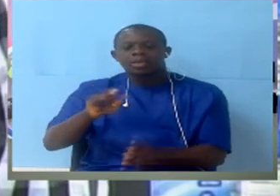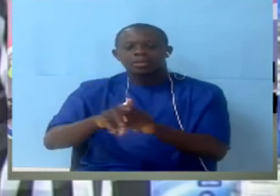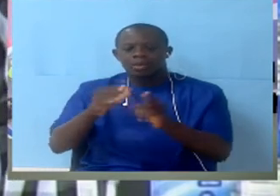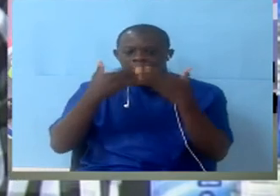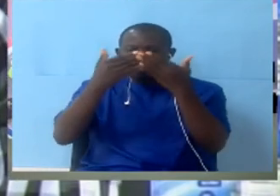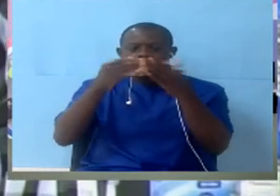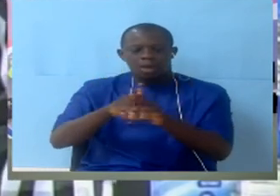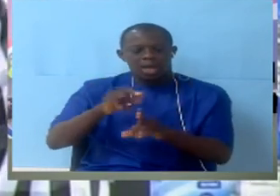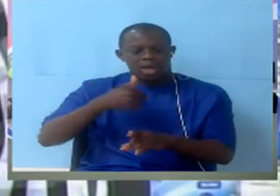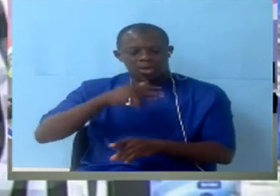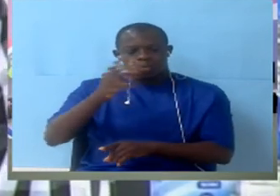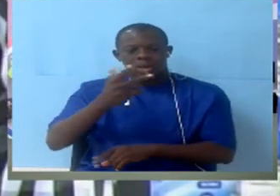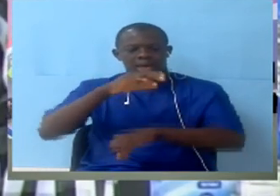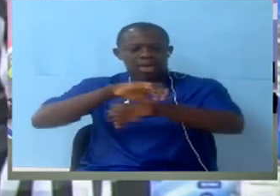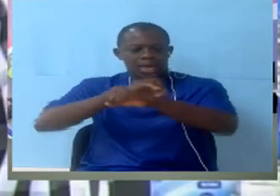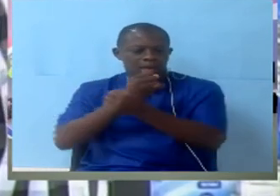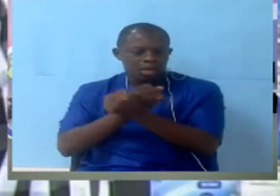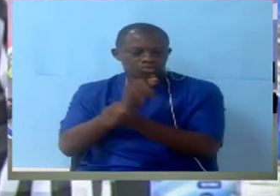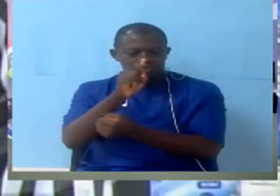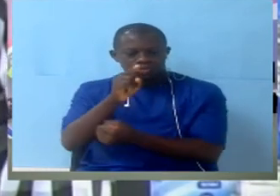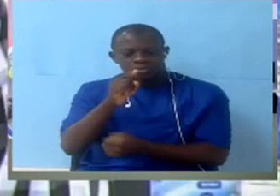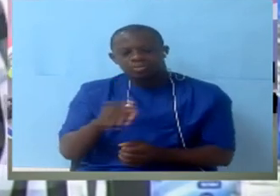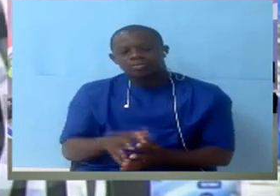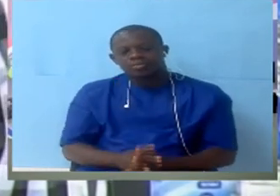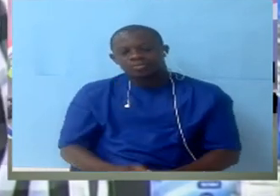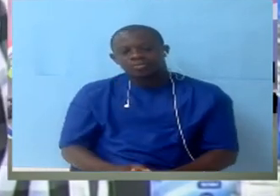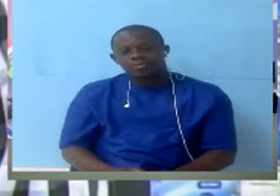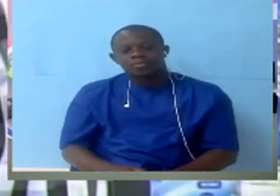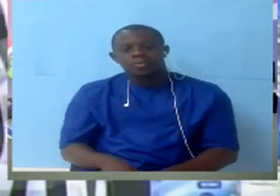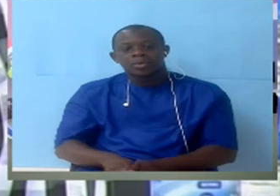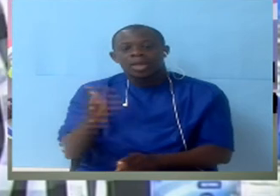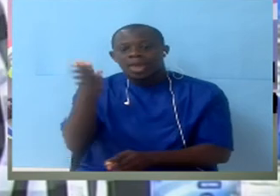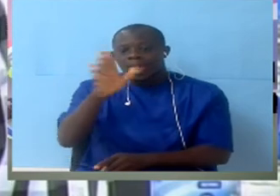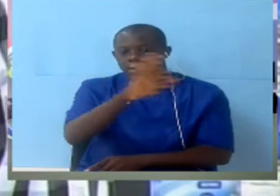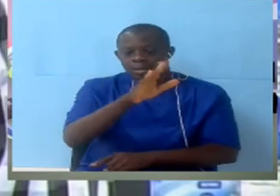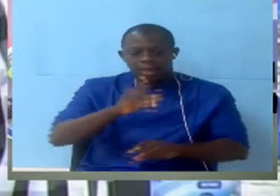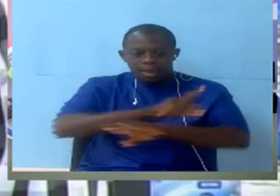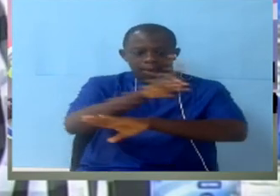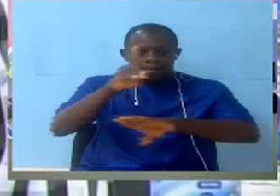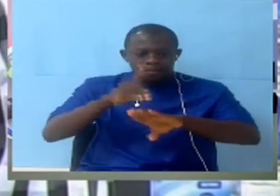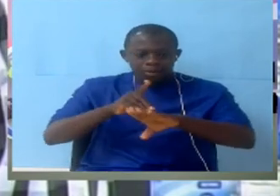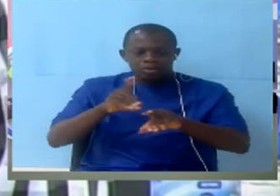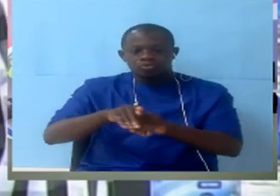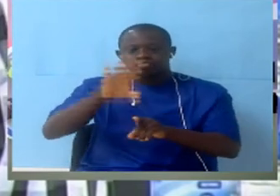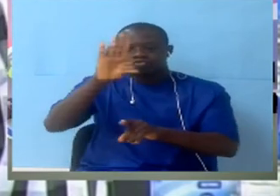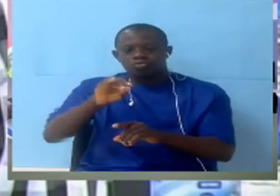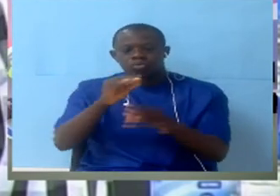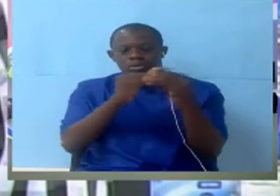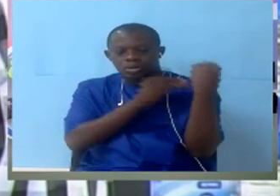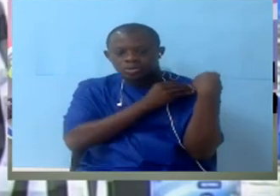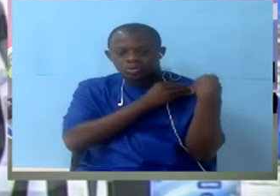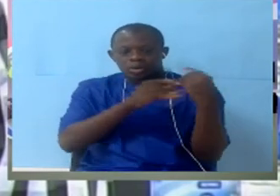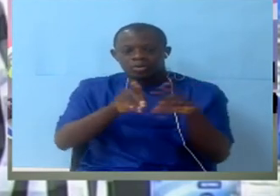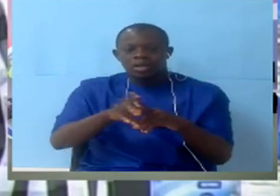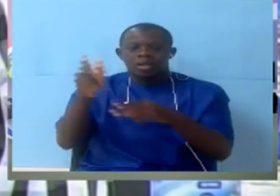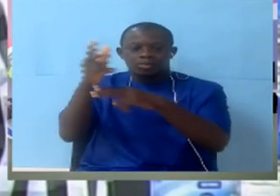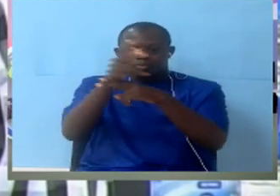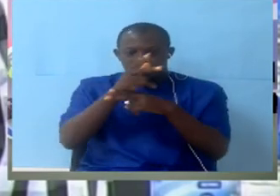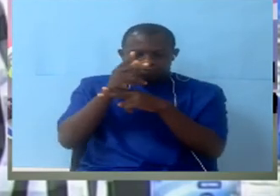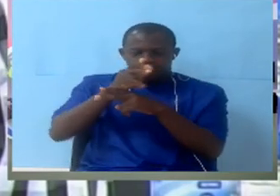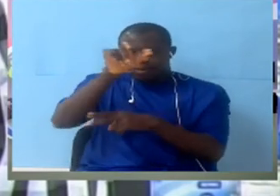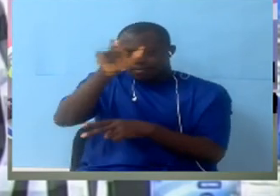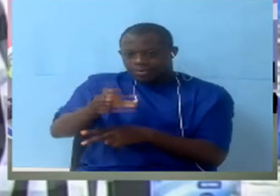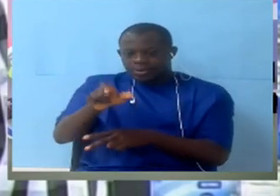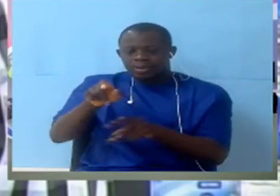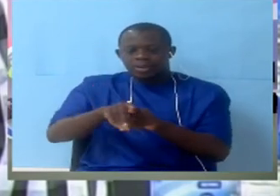diamond as a head in that guard post, he I can follow up. Wherever I am doing duty as a guard post